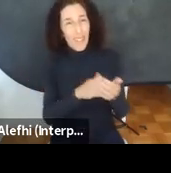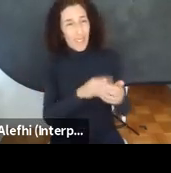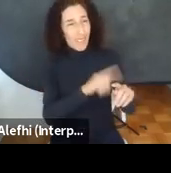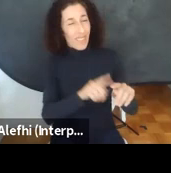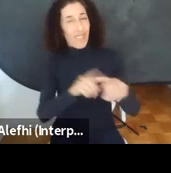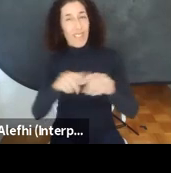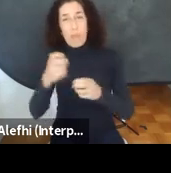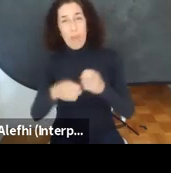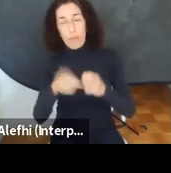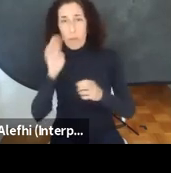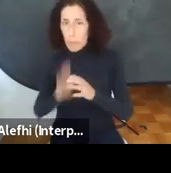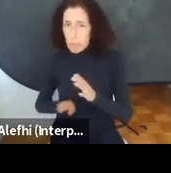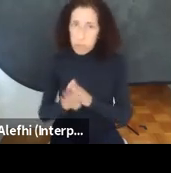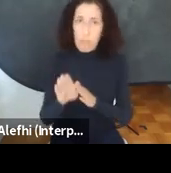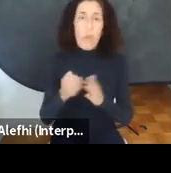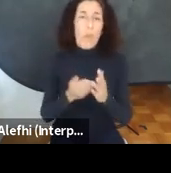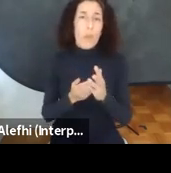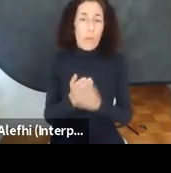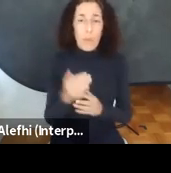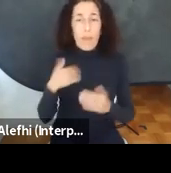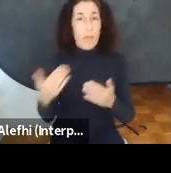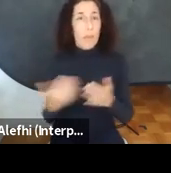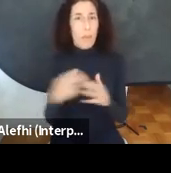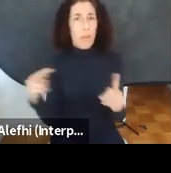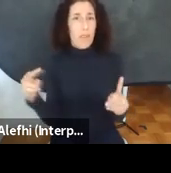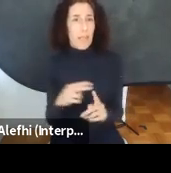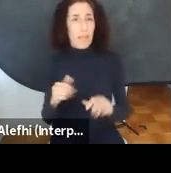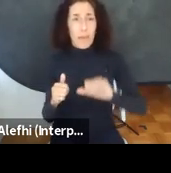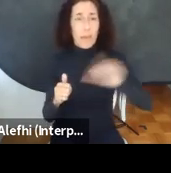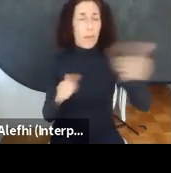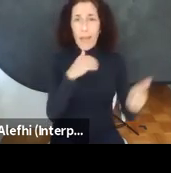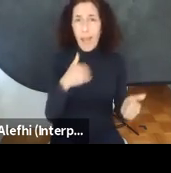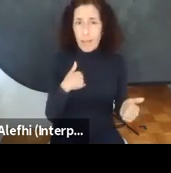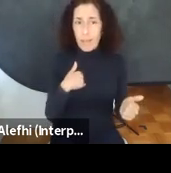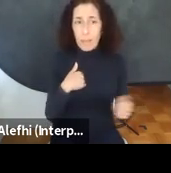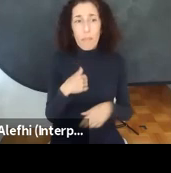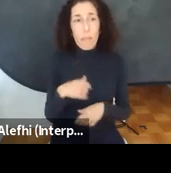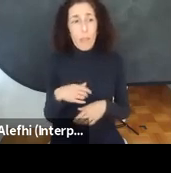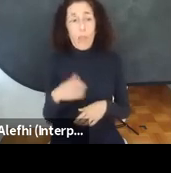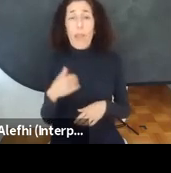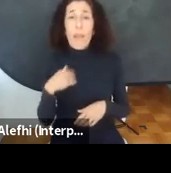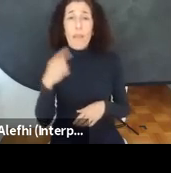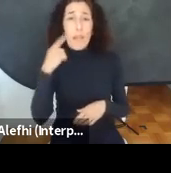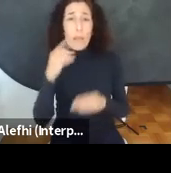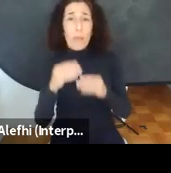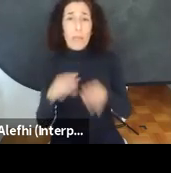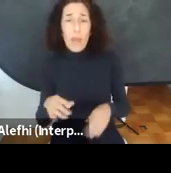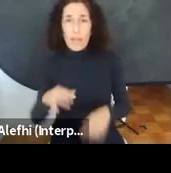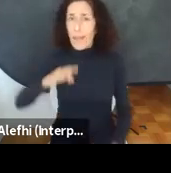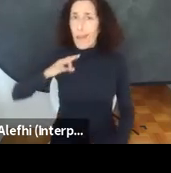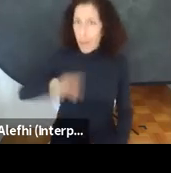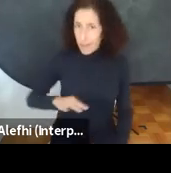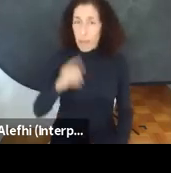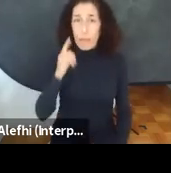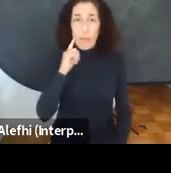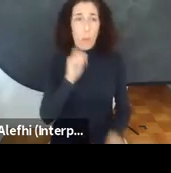a perspective that no one else understands. Having a hearing loss is an asset for a lot of employers because oftentimes